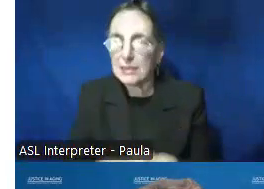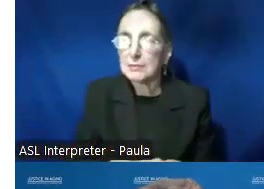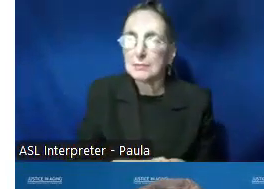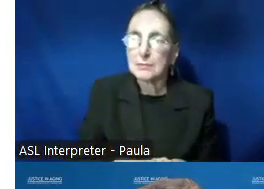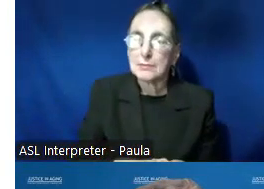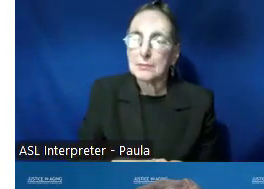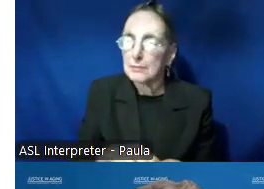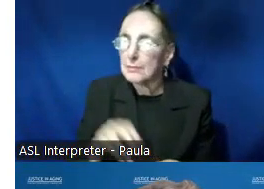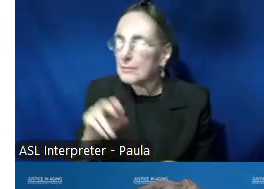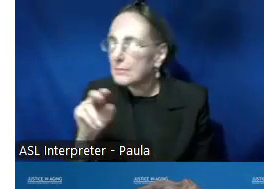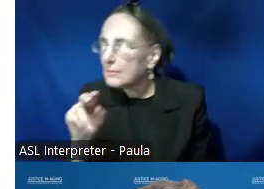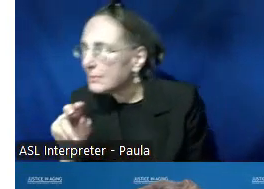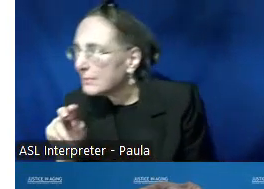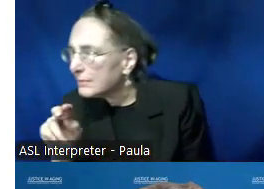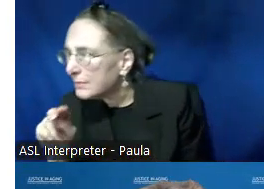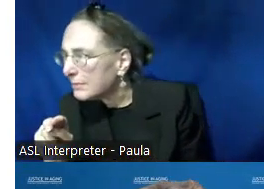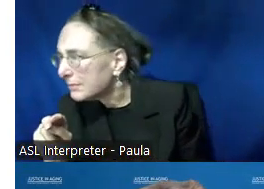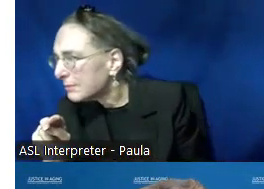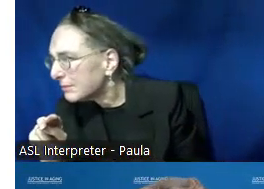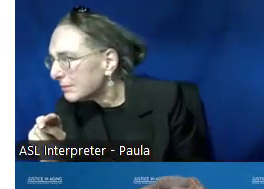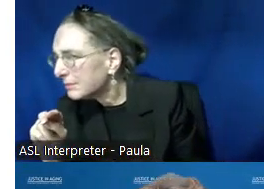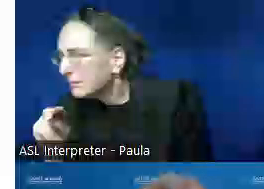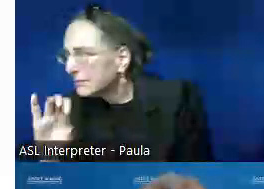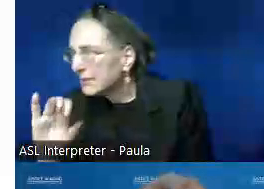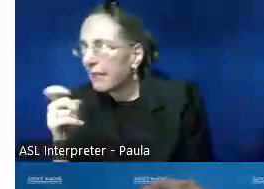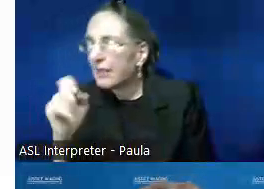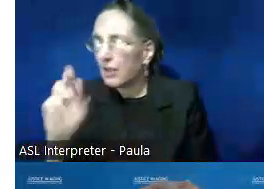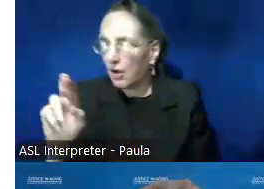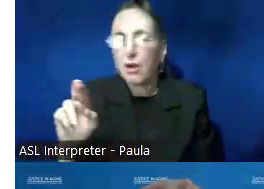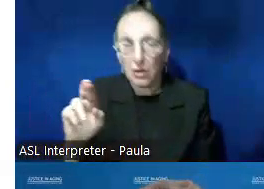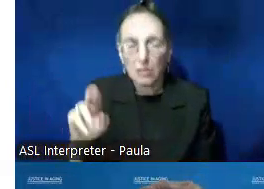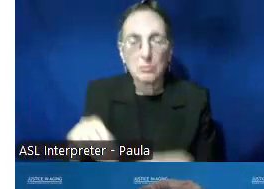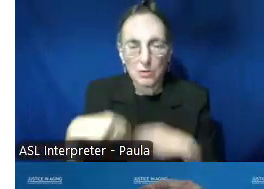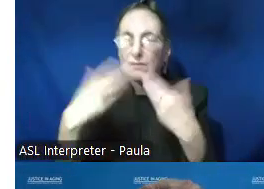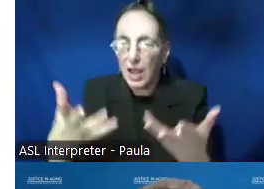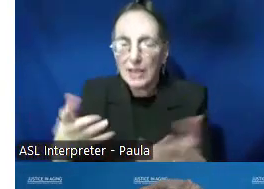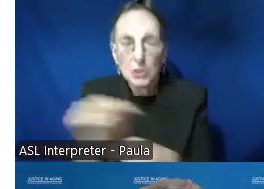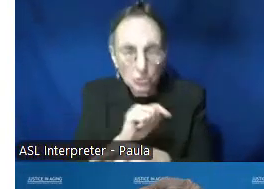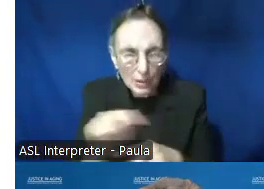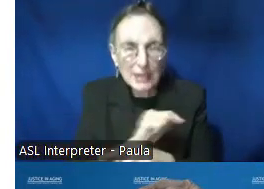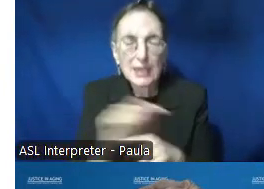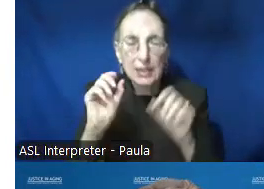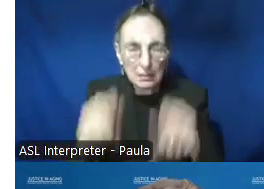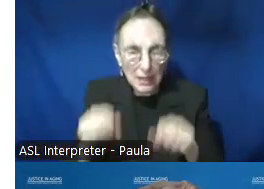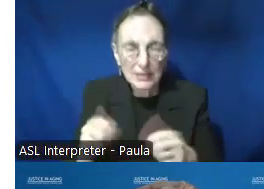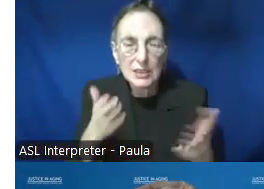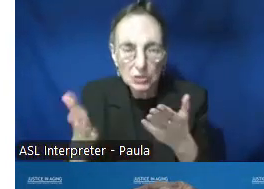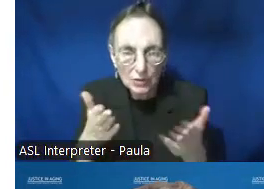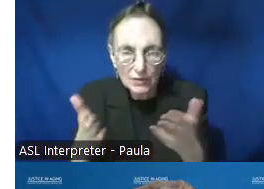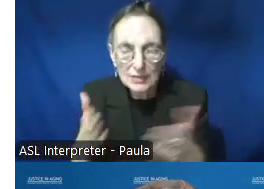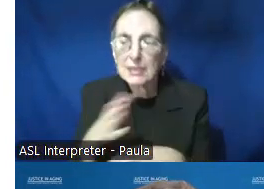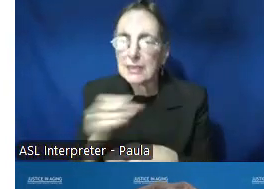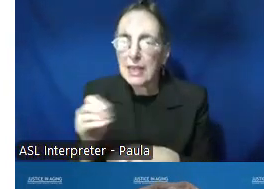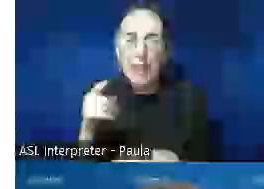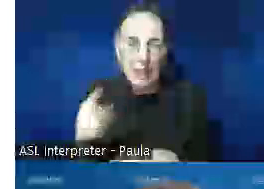training, case consultations, and capacity building services. And Justice in Aging administers Nickler through a